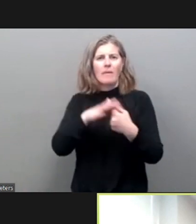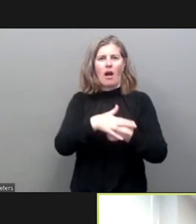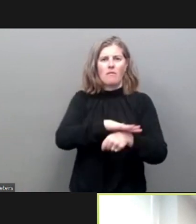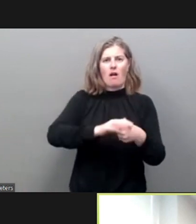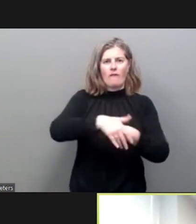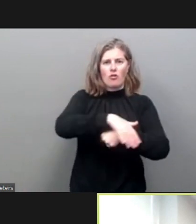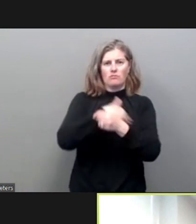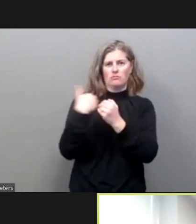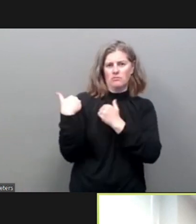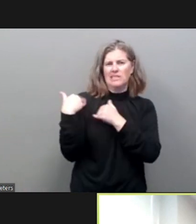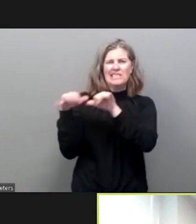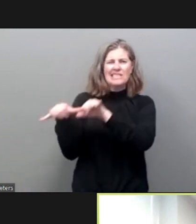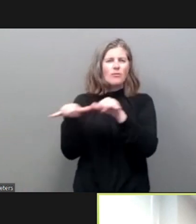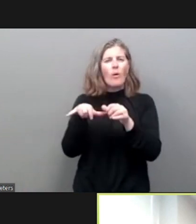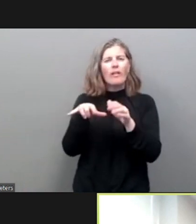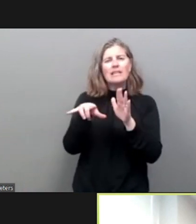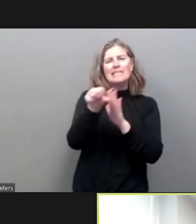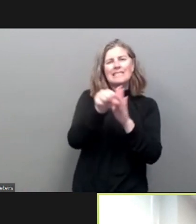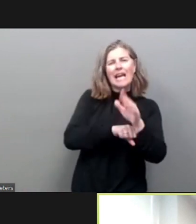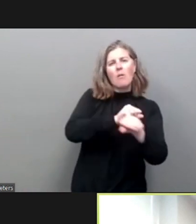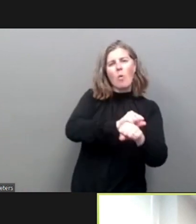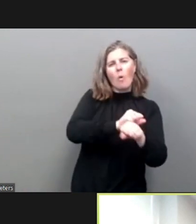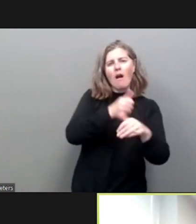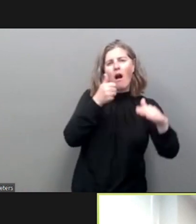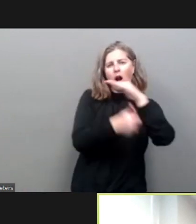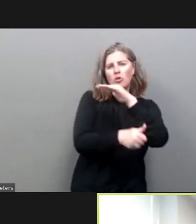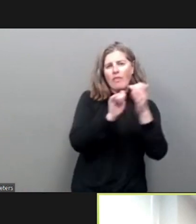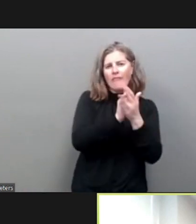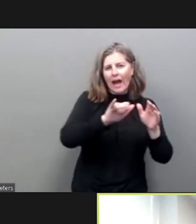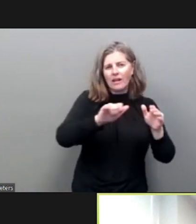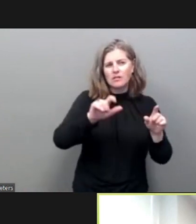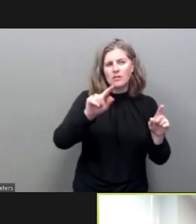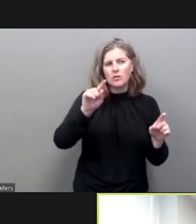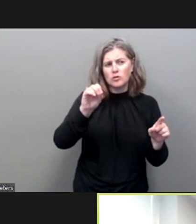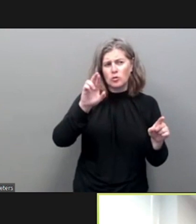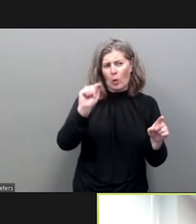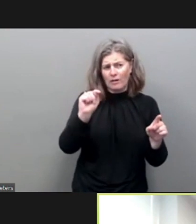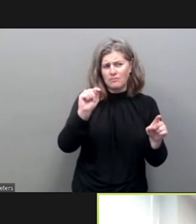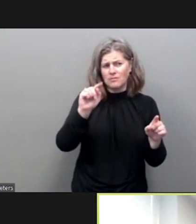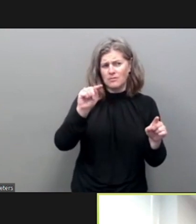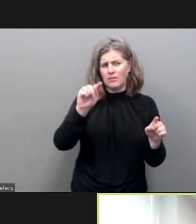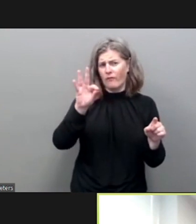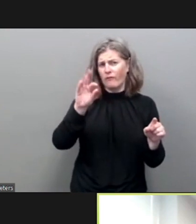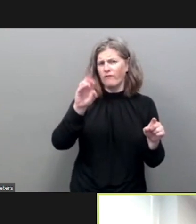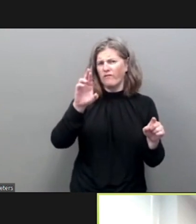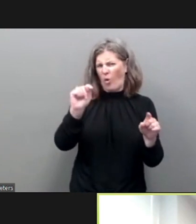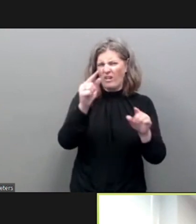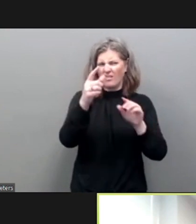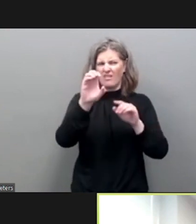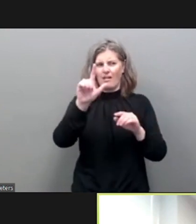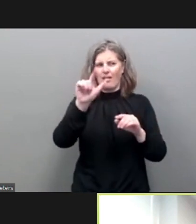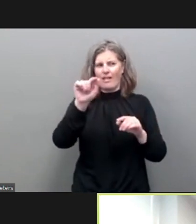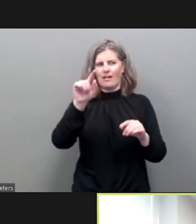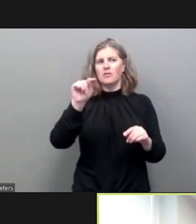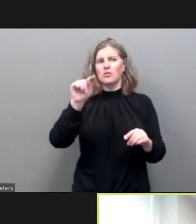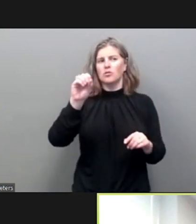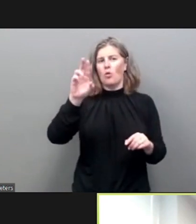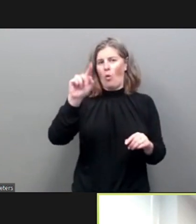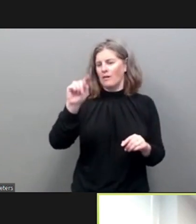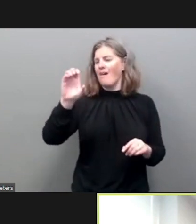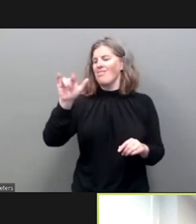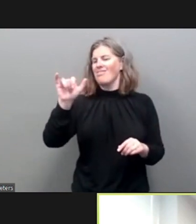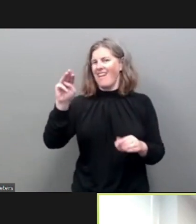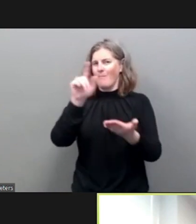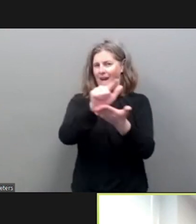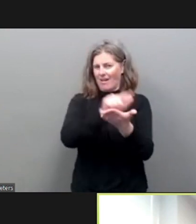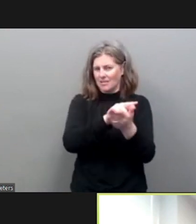basically similar to a state employee under the Tort Claims Act and have that protections. So it really allows hospitals to reinforce